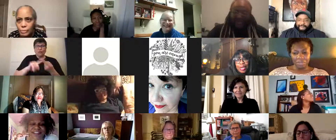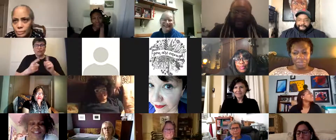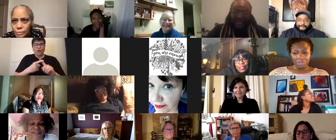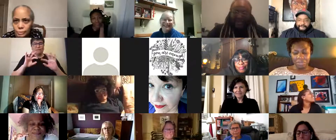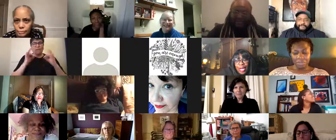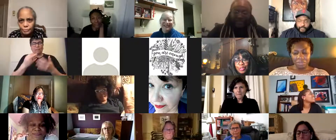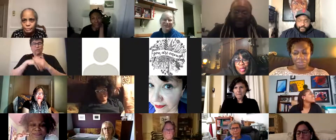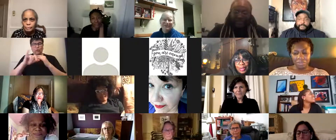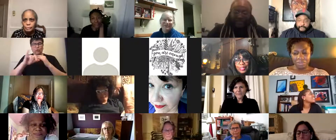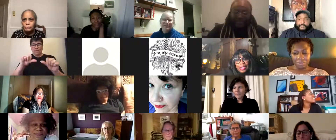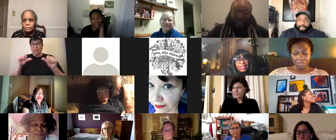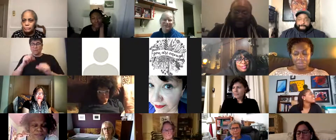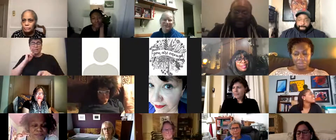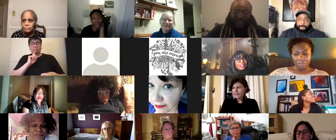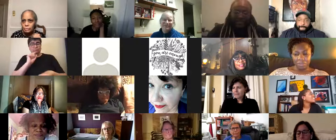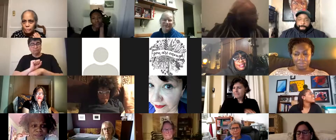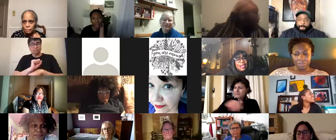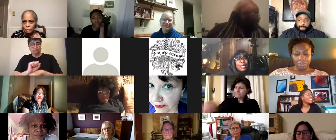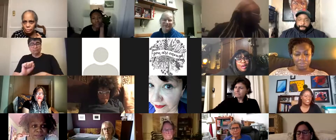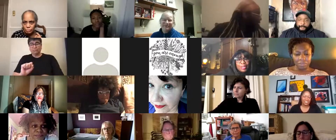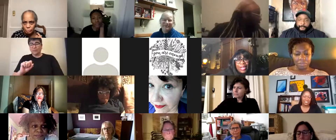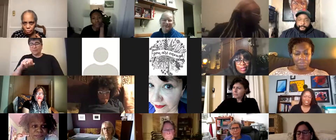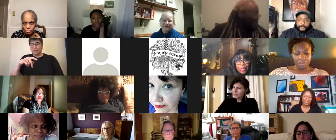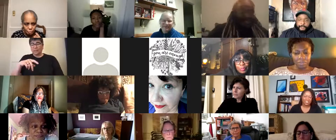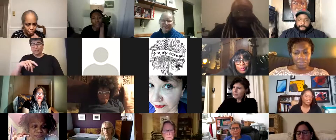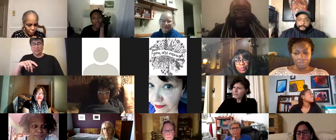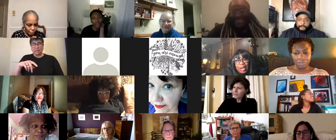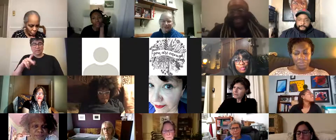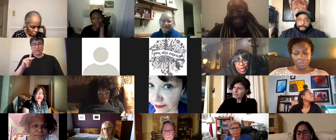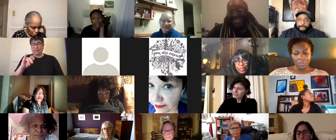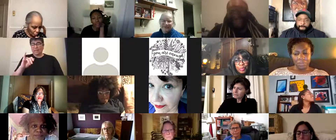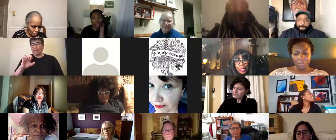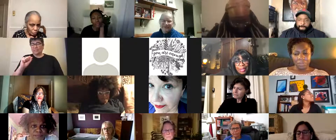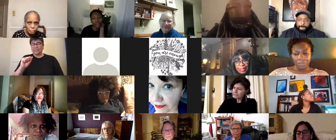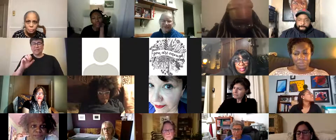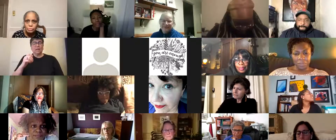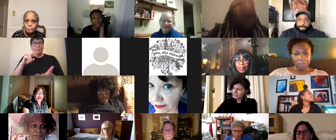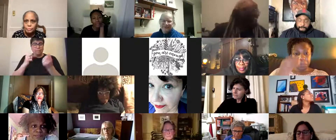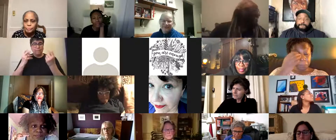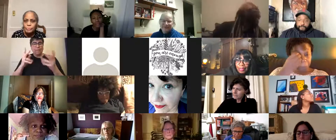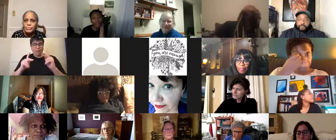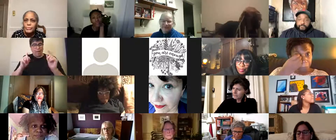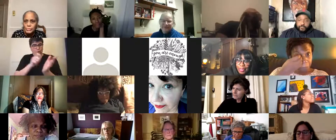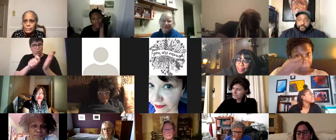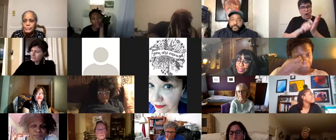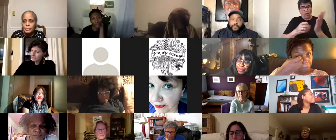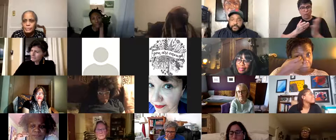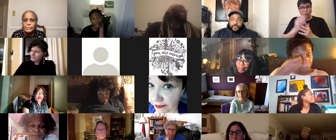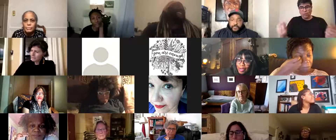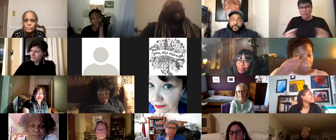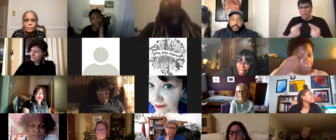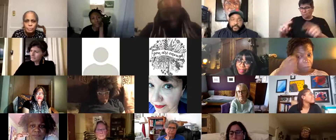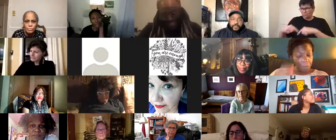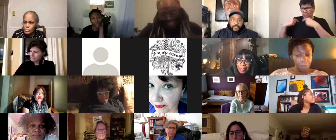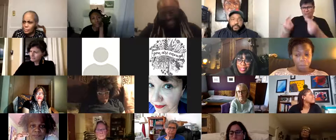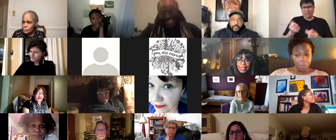space. Because the fact of the matter is, Kiese, a lot of people do have to write through pain. And these few years, it's been